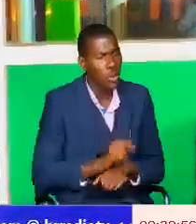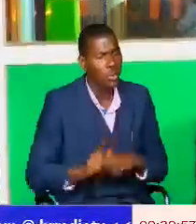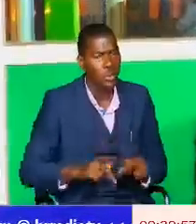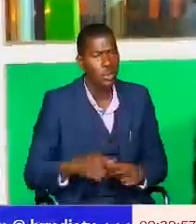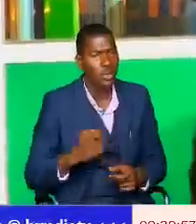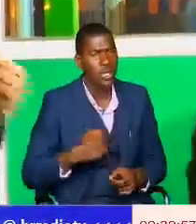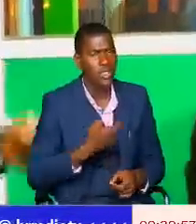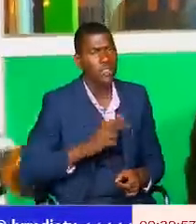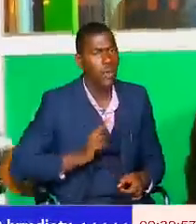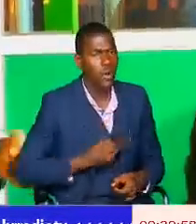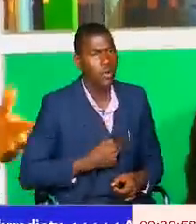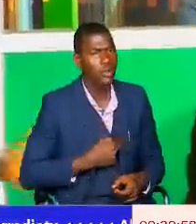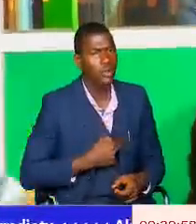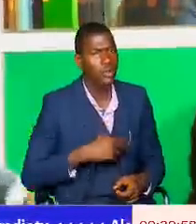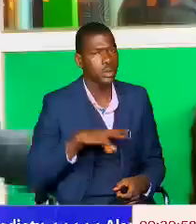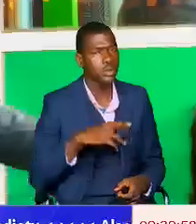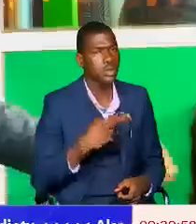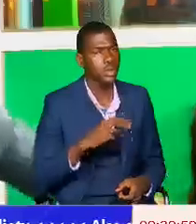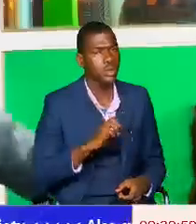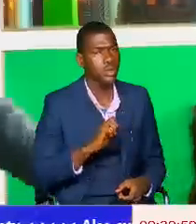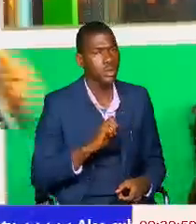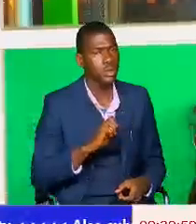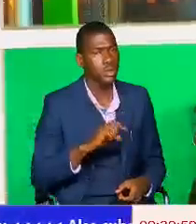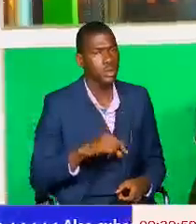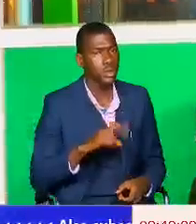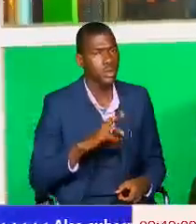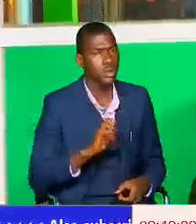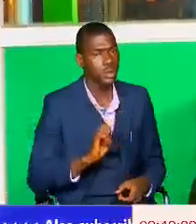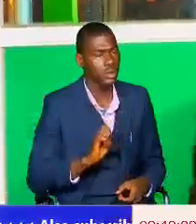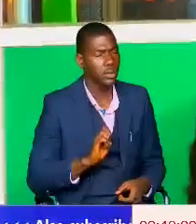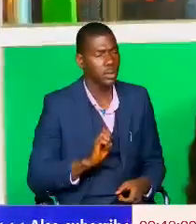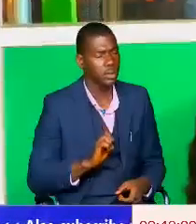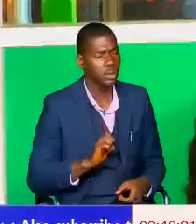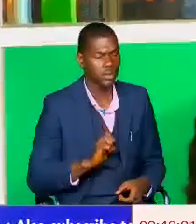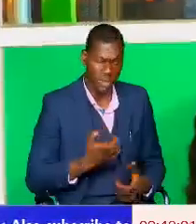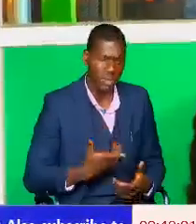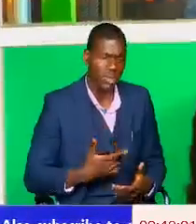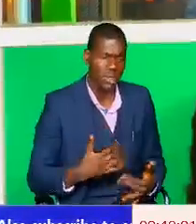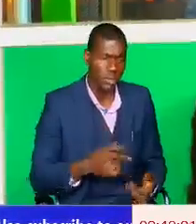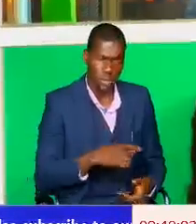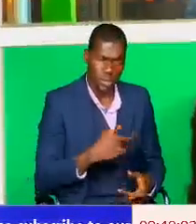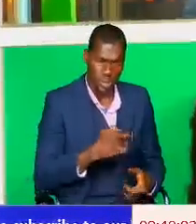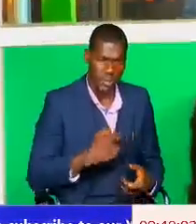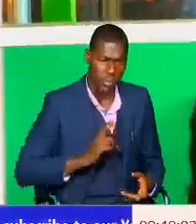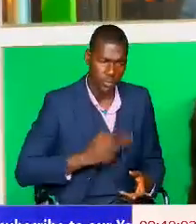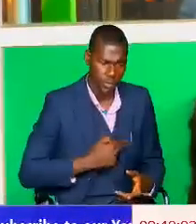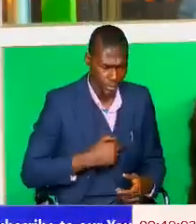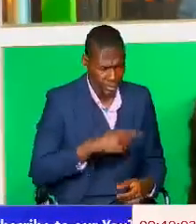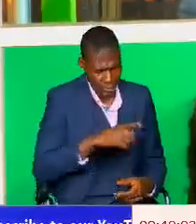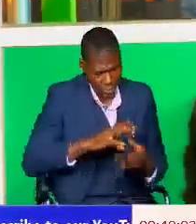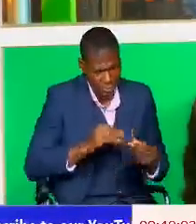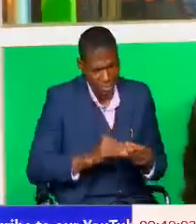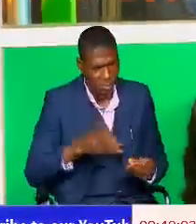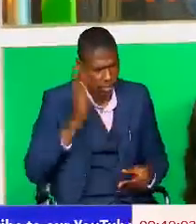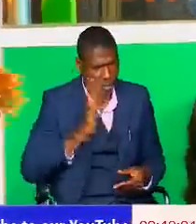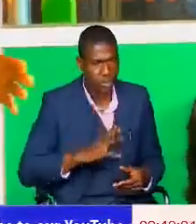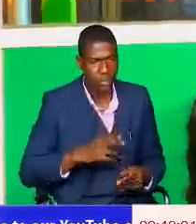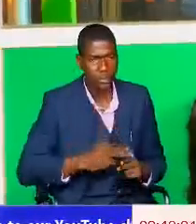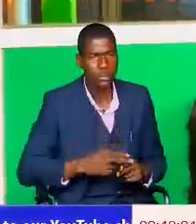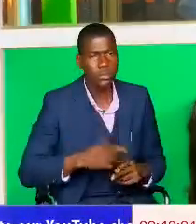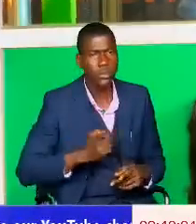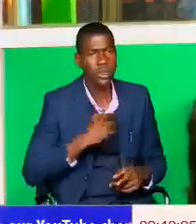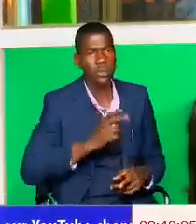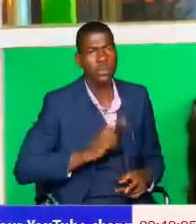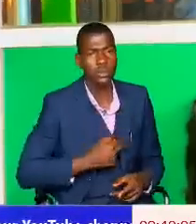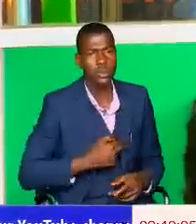checks, post-dated. Then we give them key to enter the house. He say, in the come. He left for